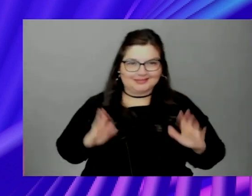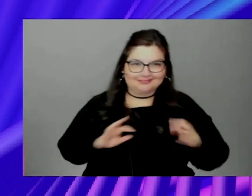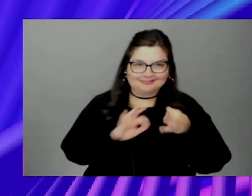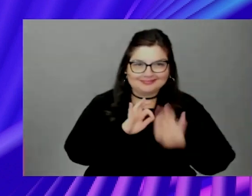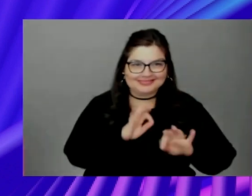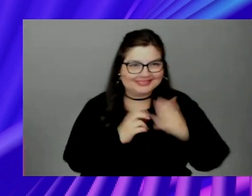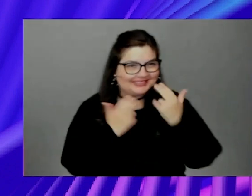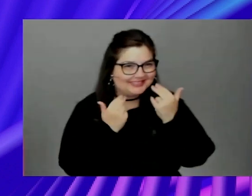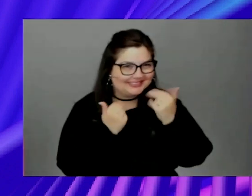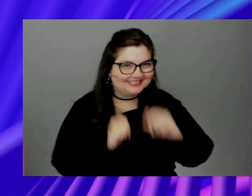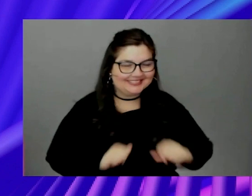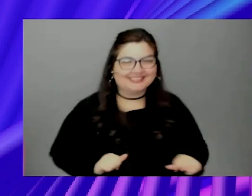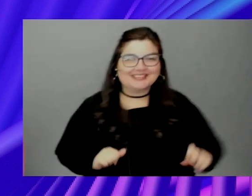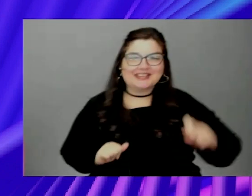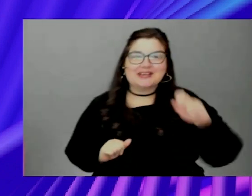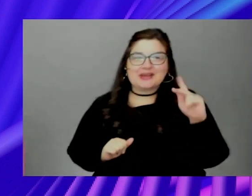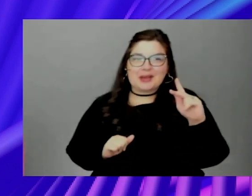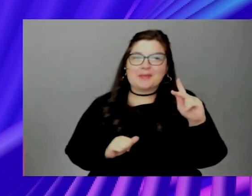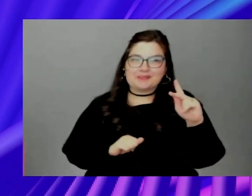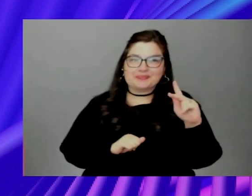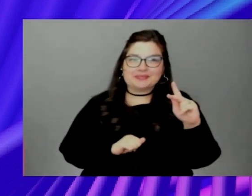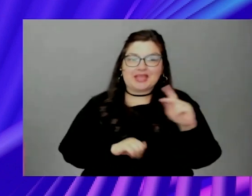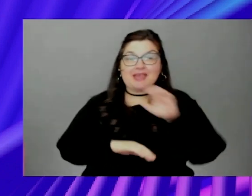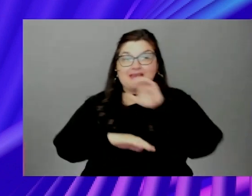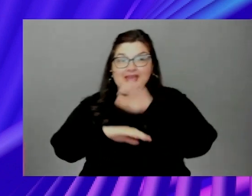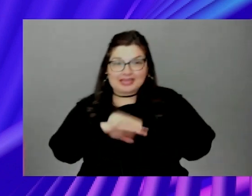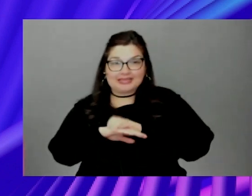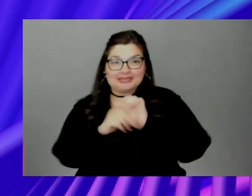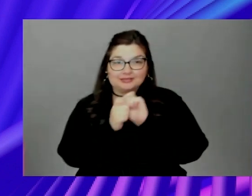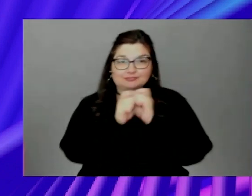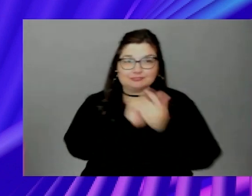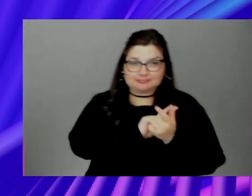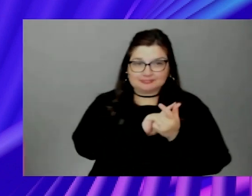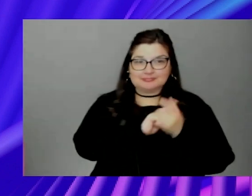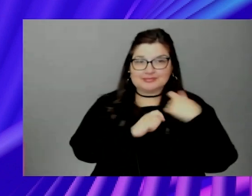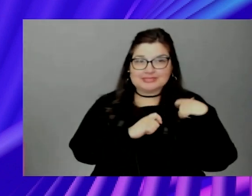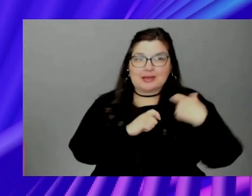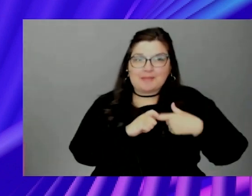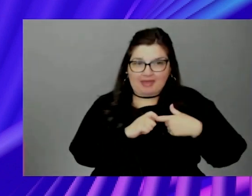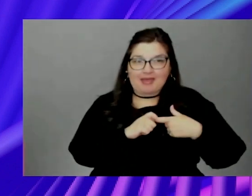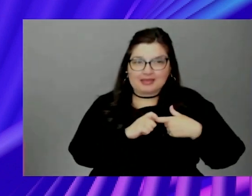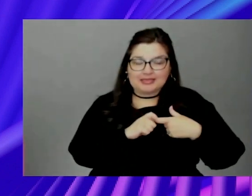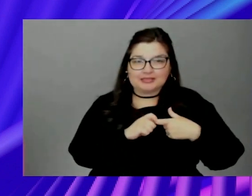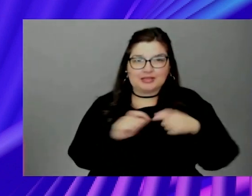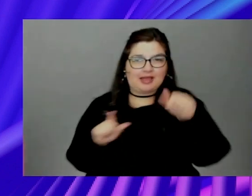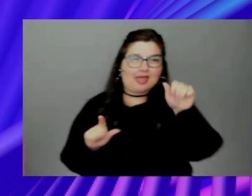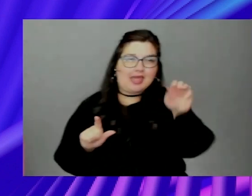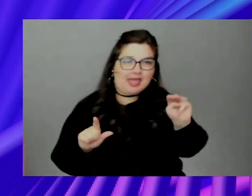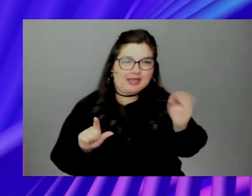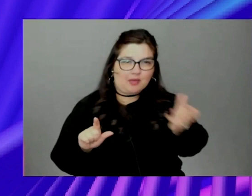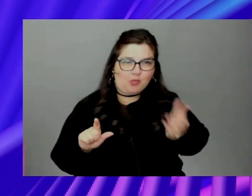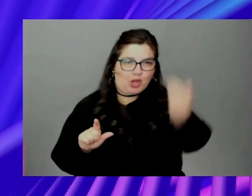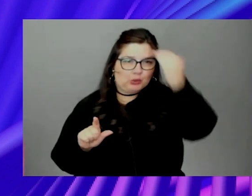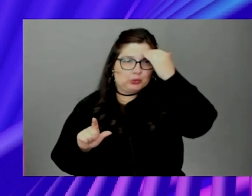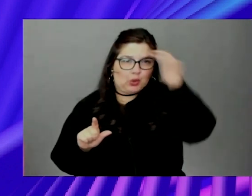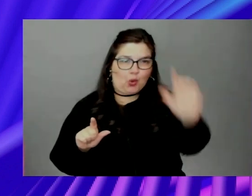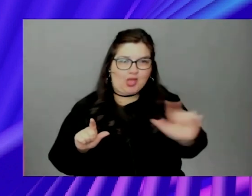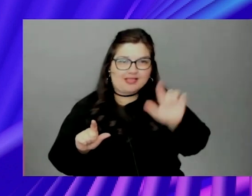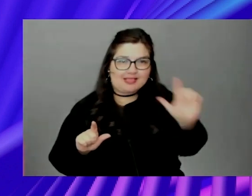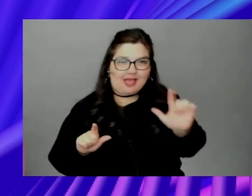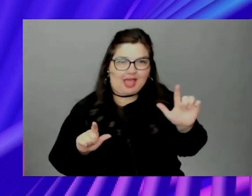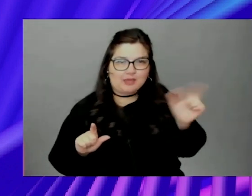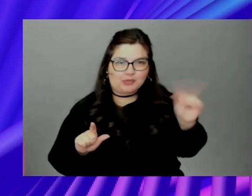this is my English to Spanish translation. I think AM wanted to know where the library is at. So we can say, where is